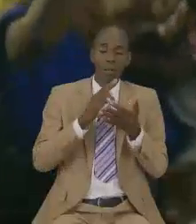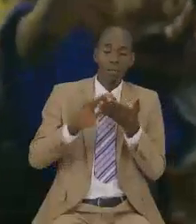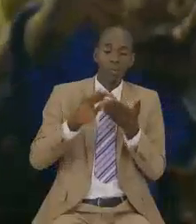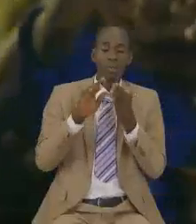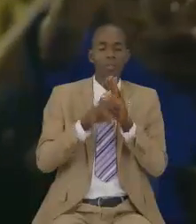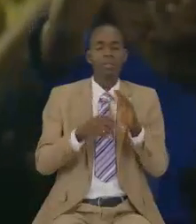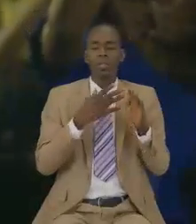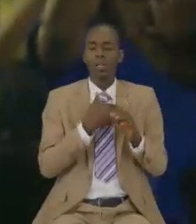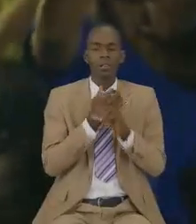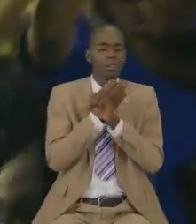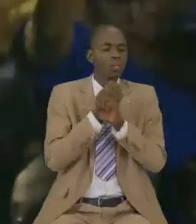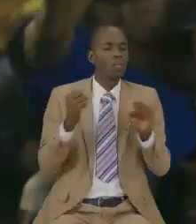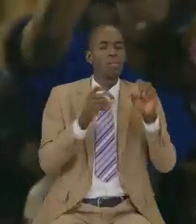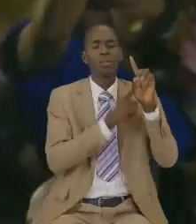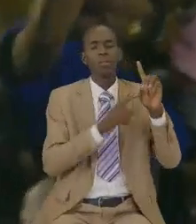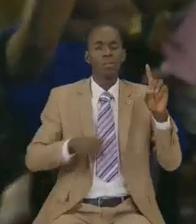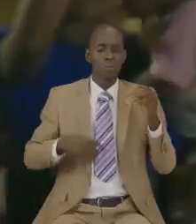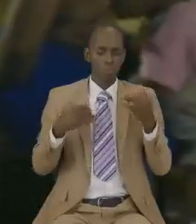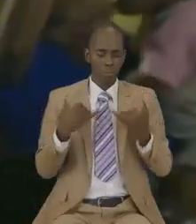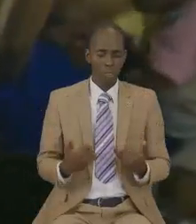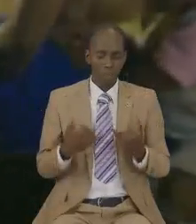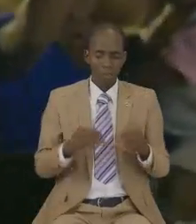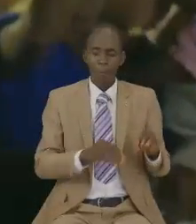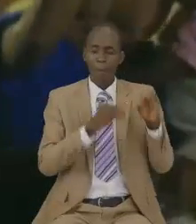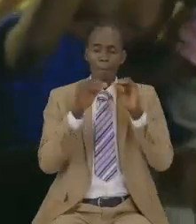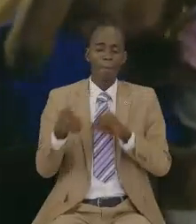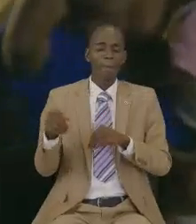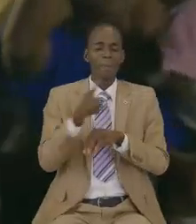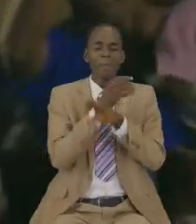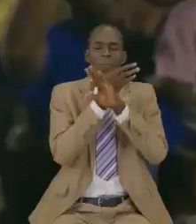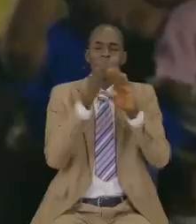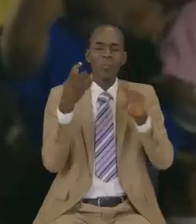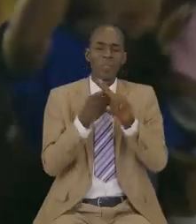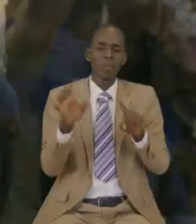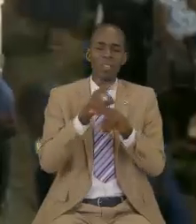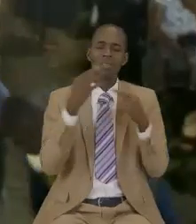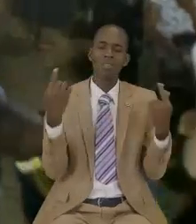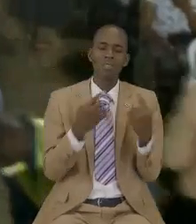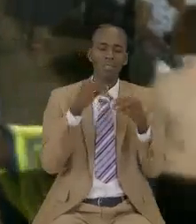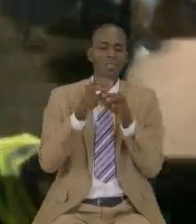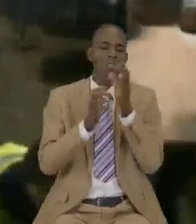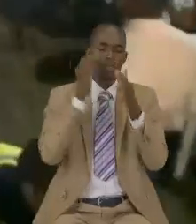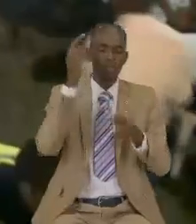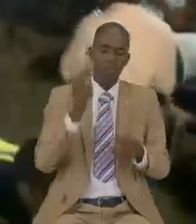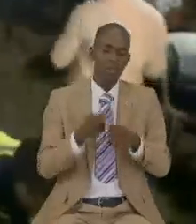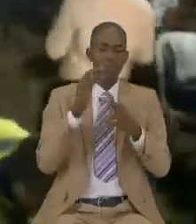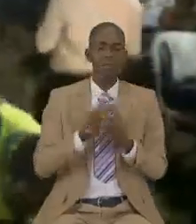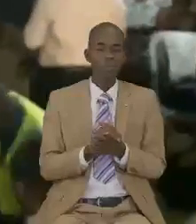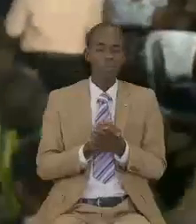and salvation. Right now, set them free from their sin in Jesus'